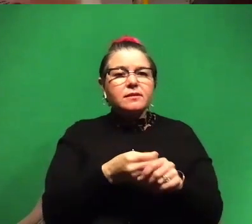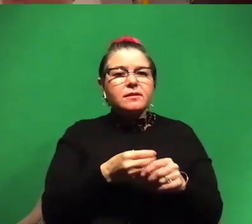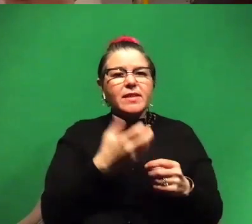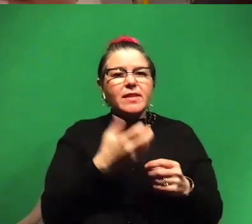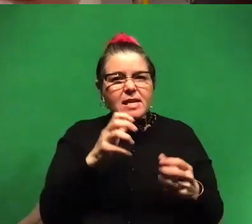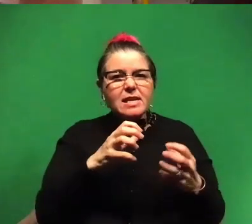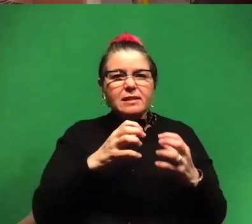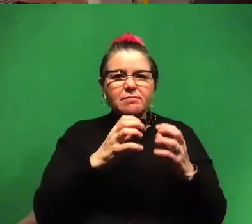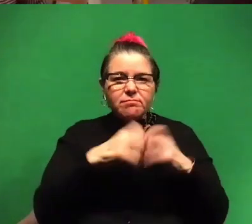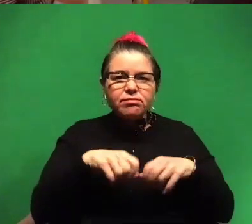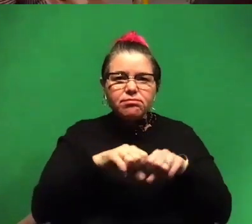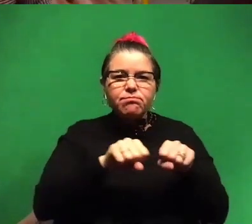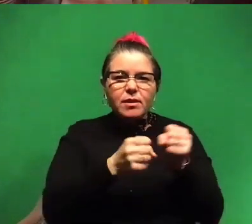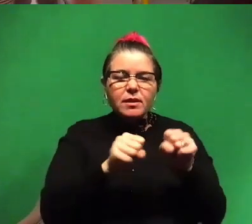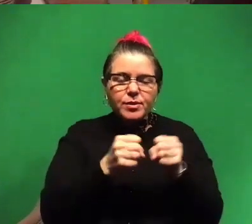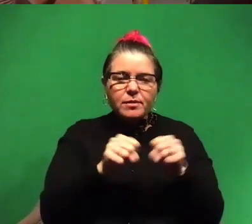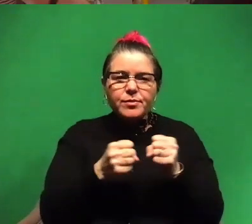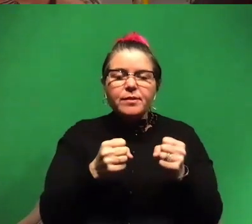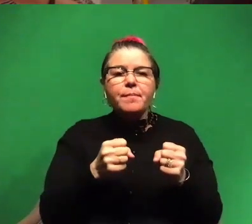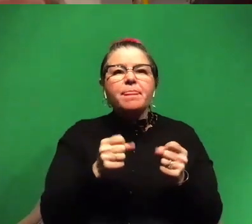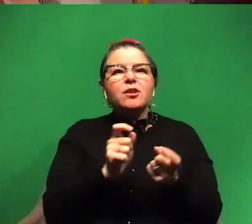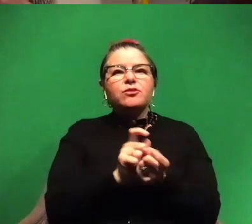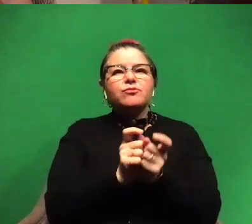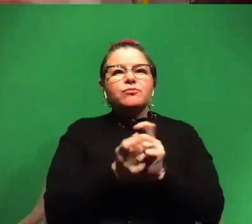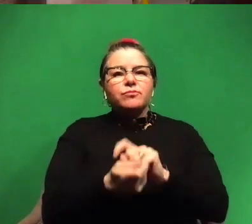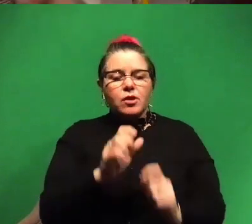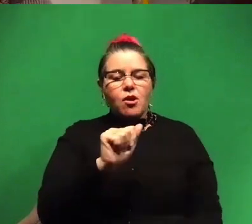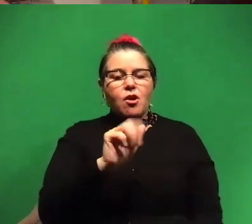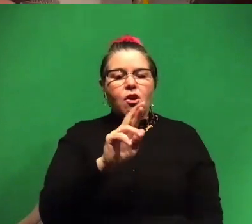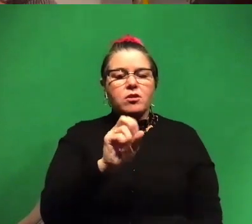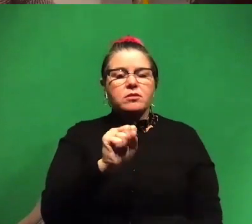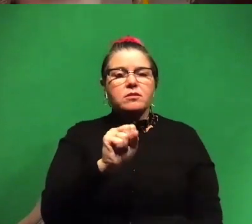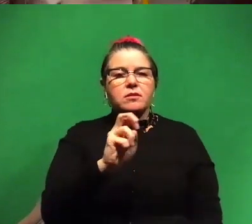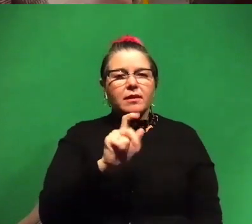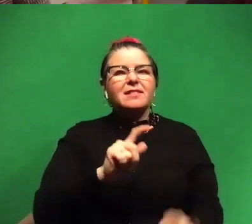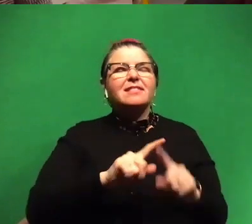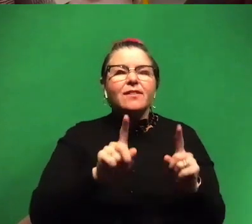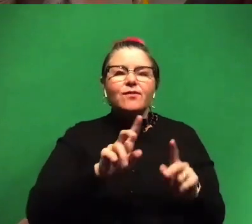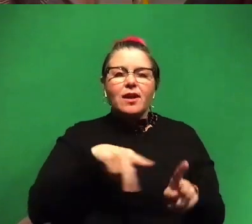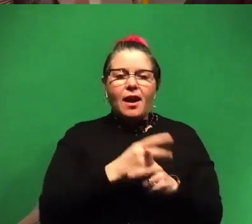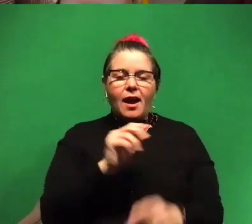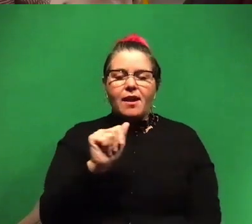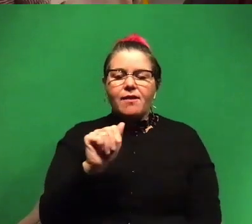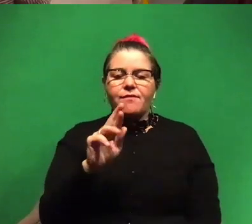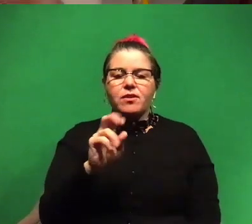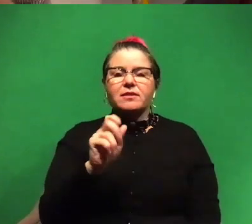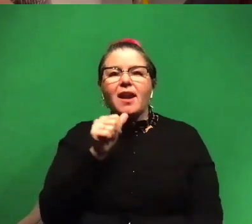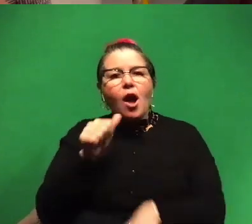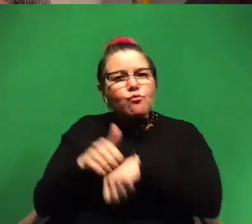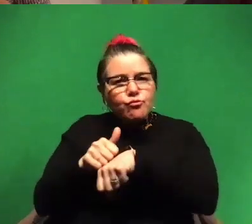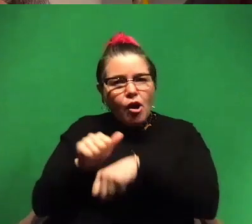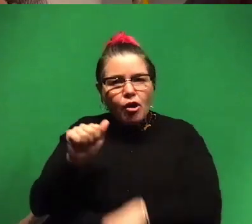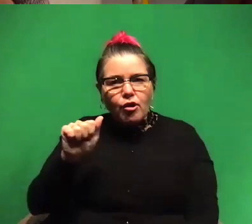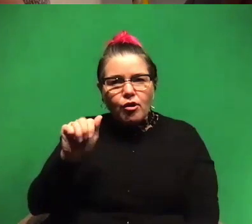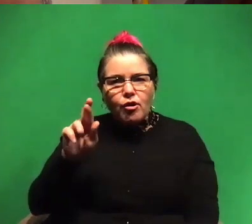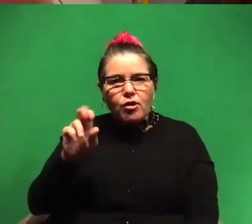them up to get the gold out, it transforms the arsenic into a different kind of arsenic, not rock arsenic, but the kind of